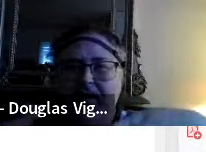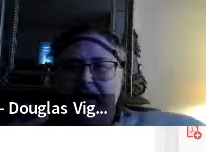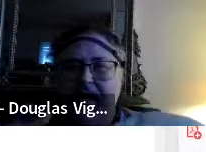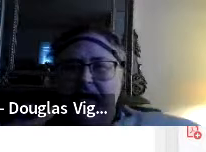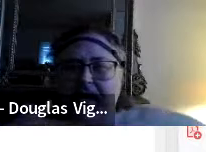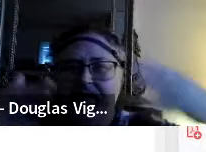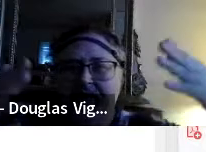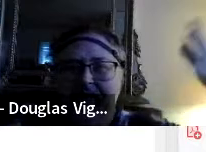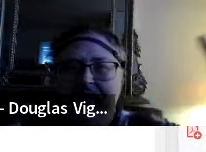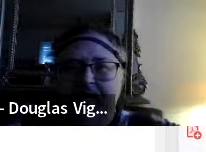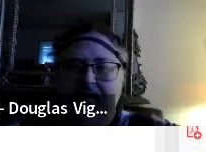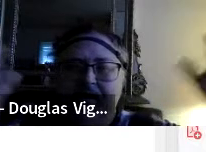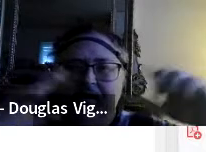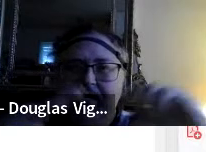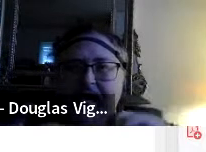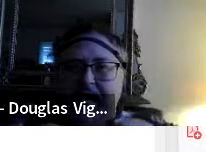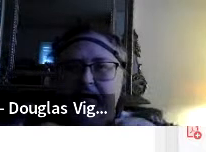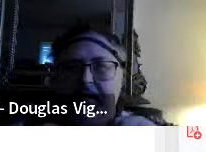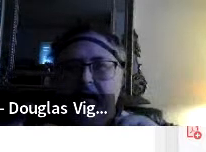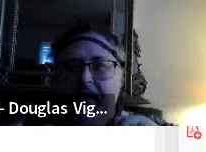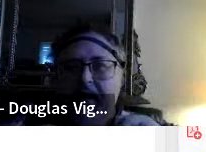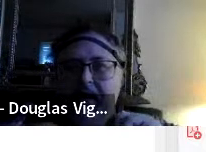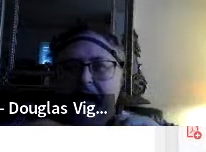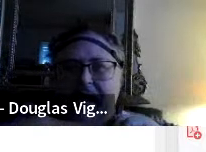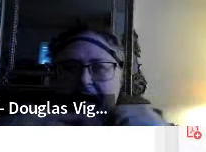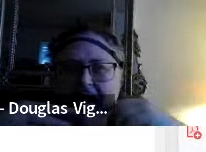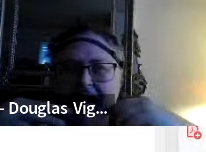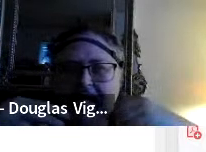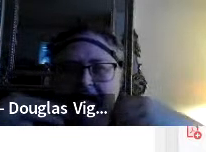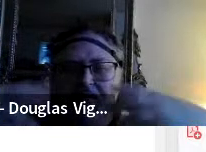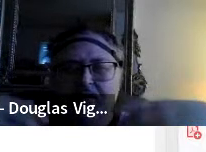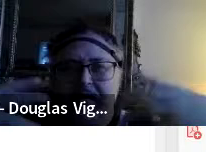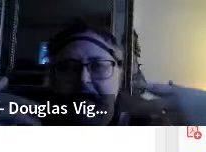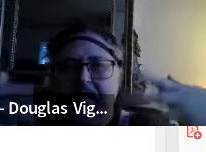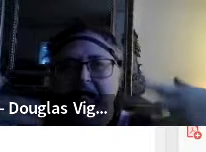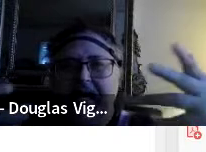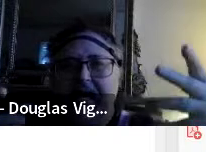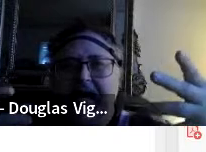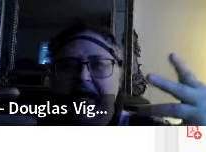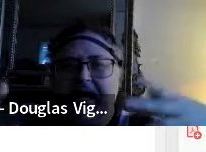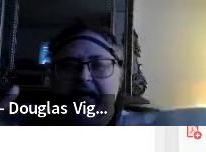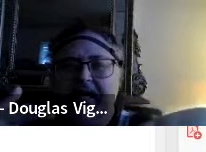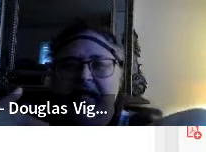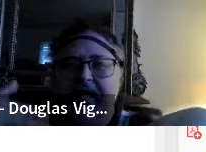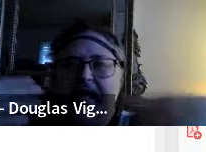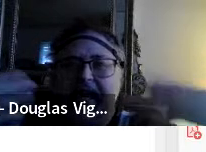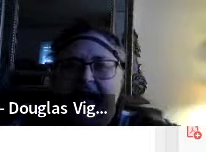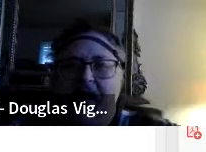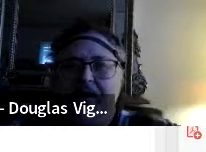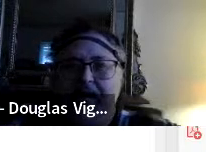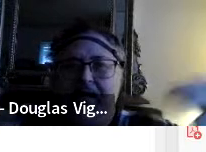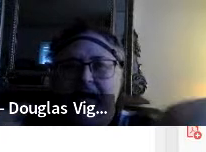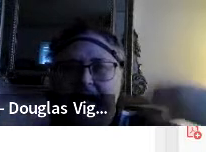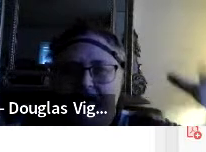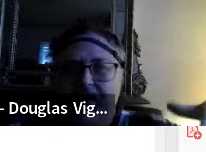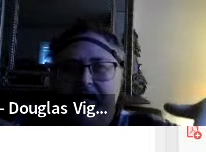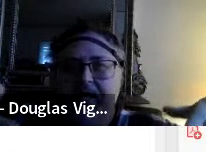I know there's a lot of generic. It's not. I think don't even understand that the